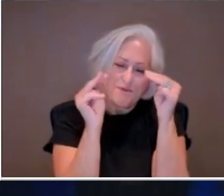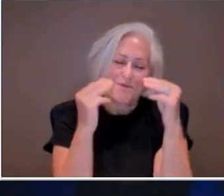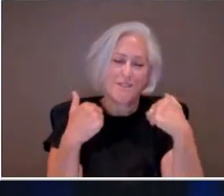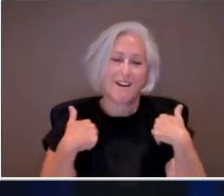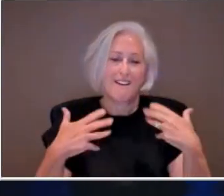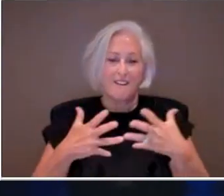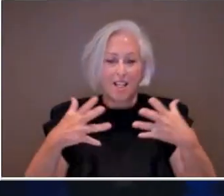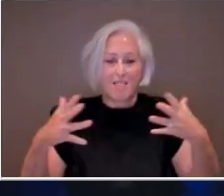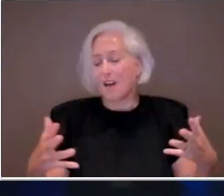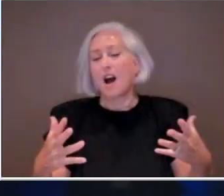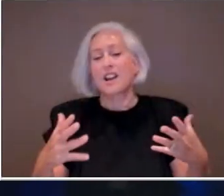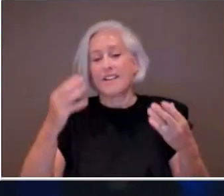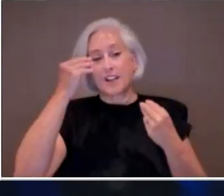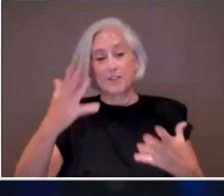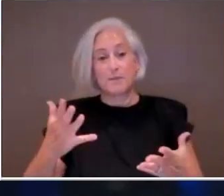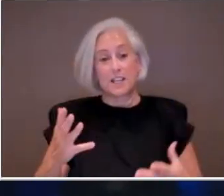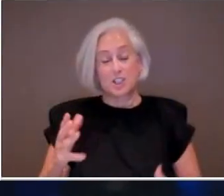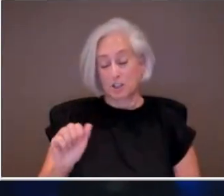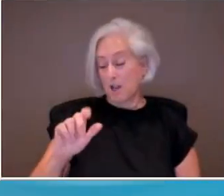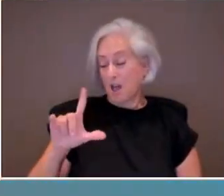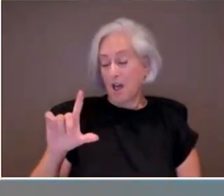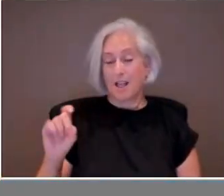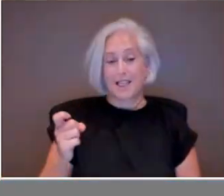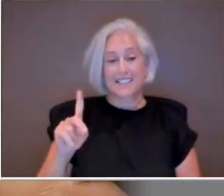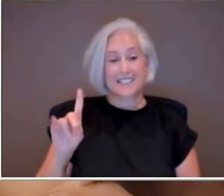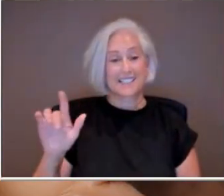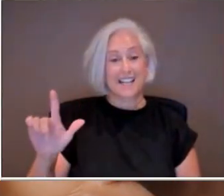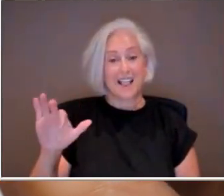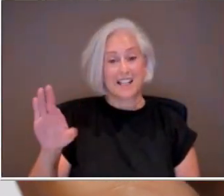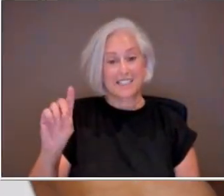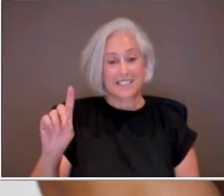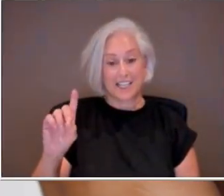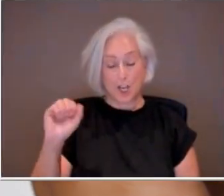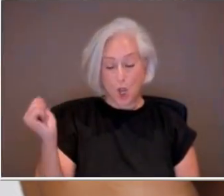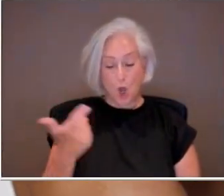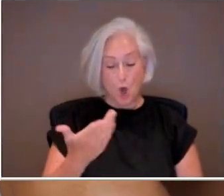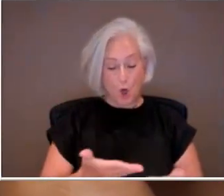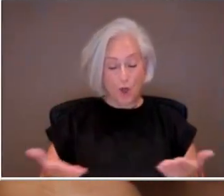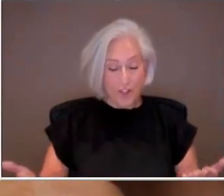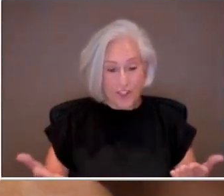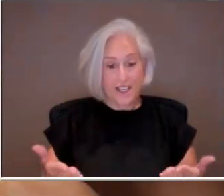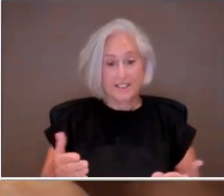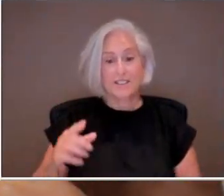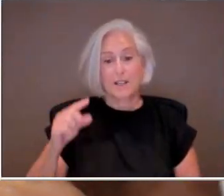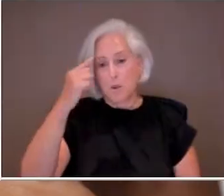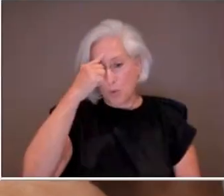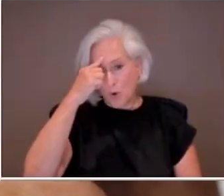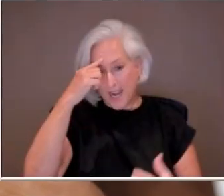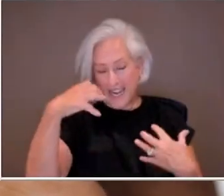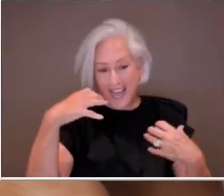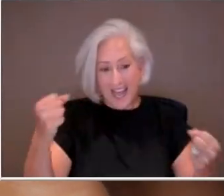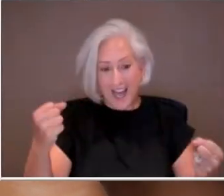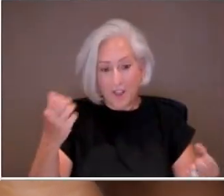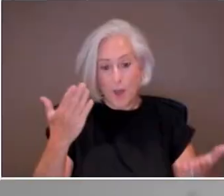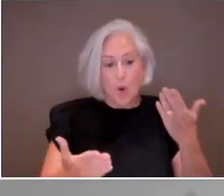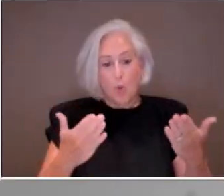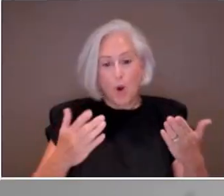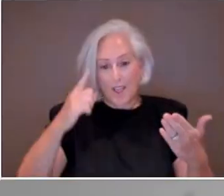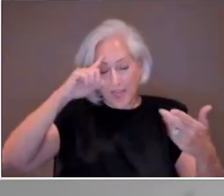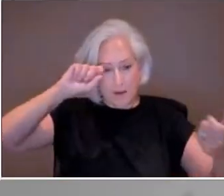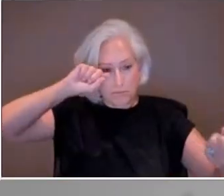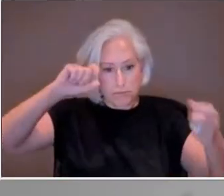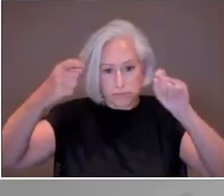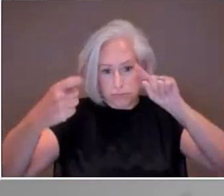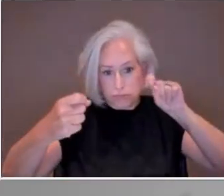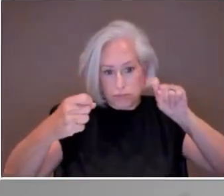I'm Alexis Del Cid. On the next All Things Brain Health, what those storms in your skull might be signaling about your brain